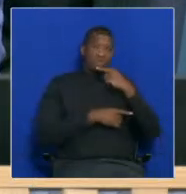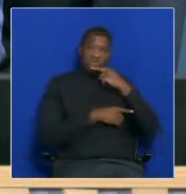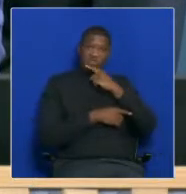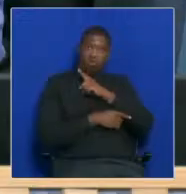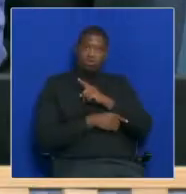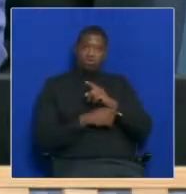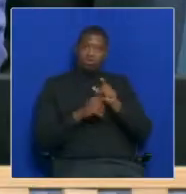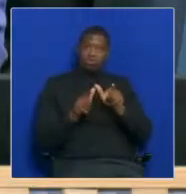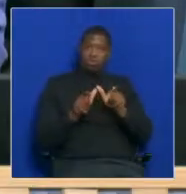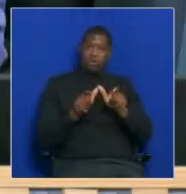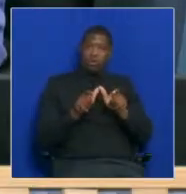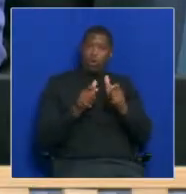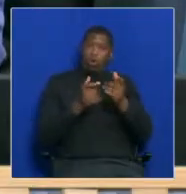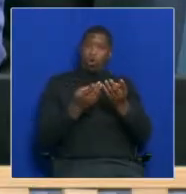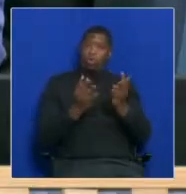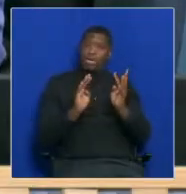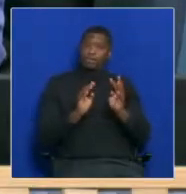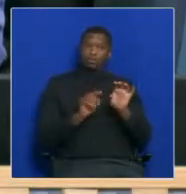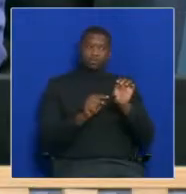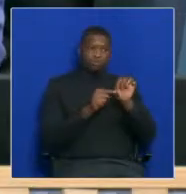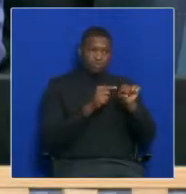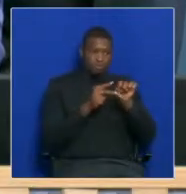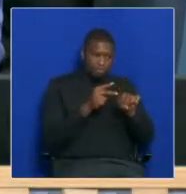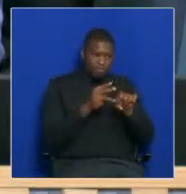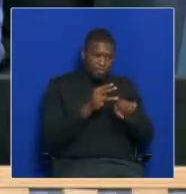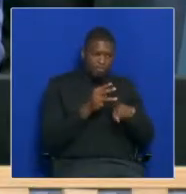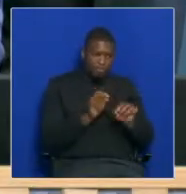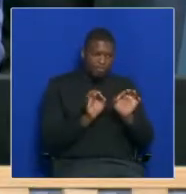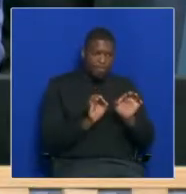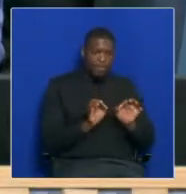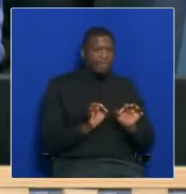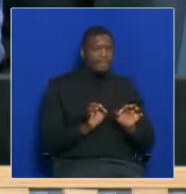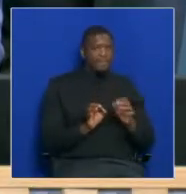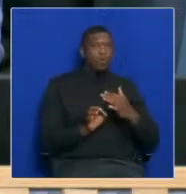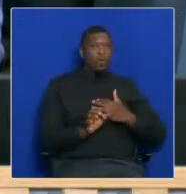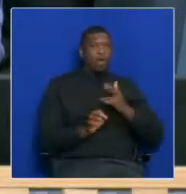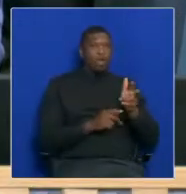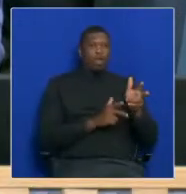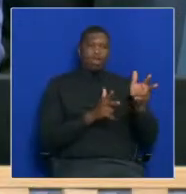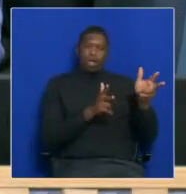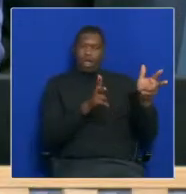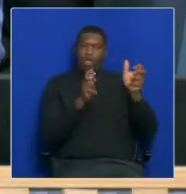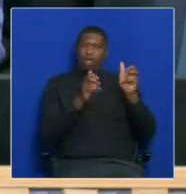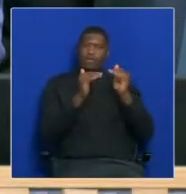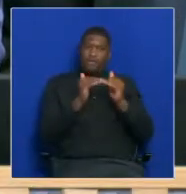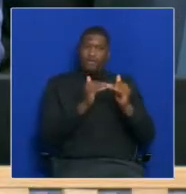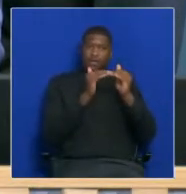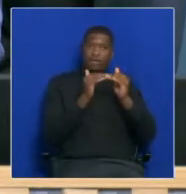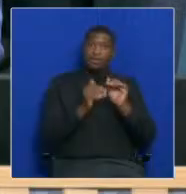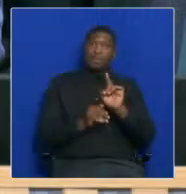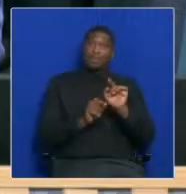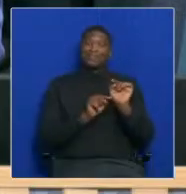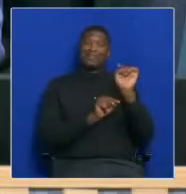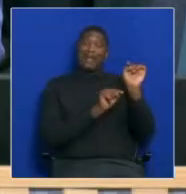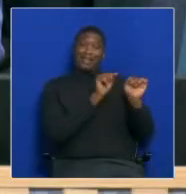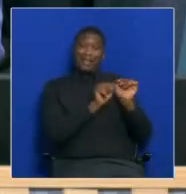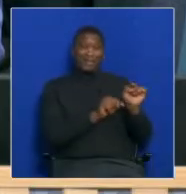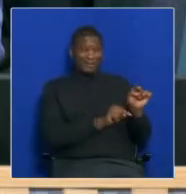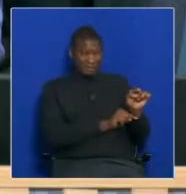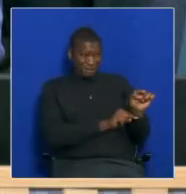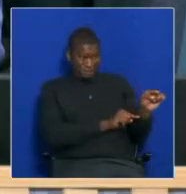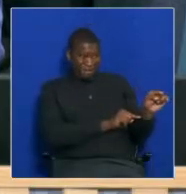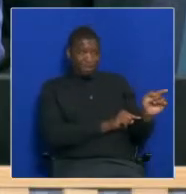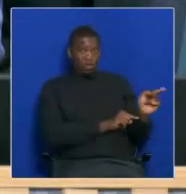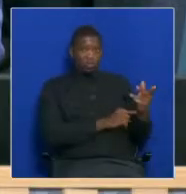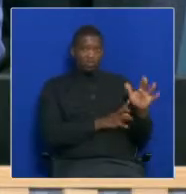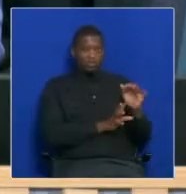because we must hear all sides. But the allegations are that they created